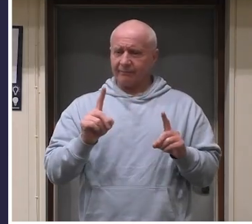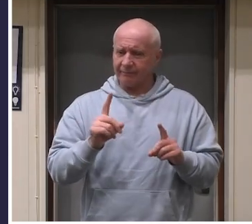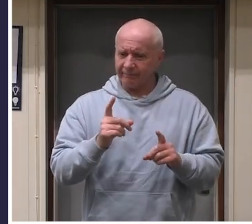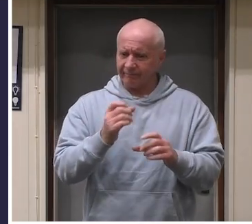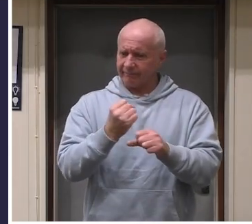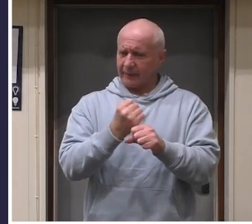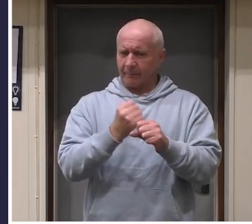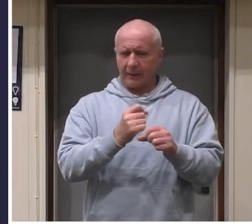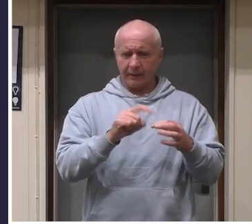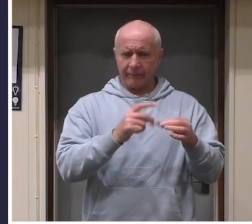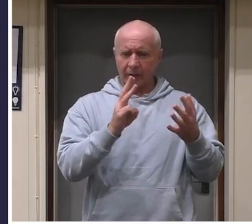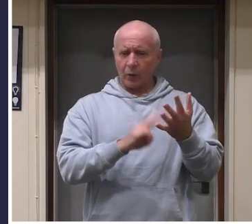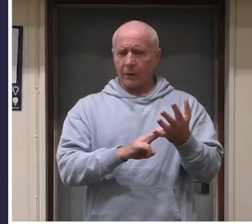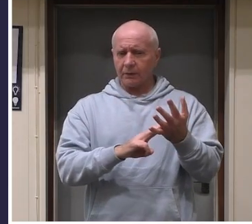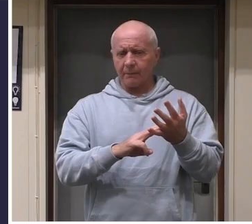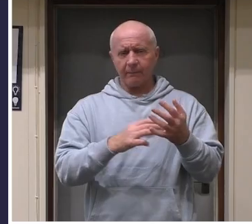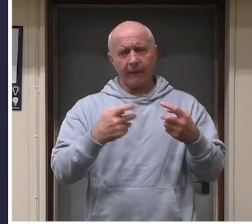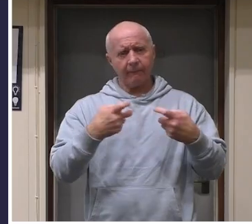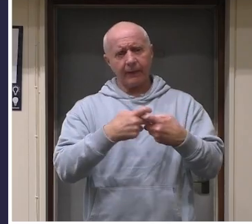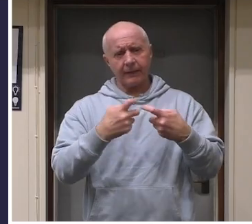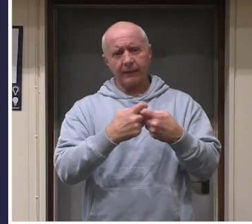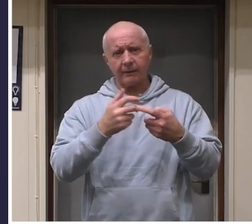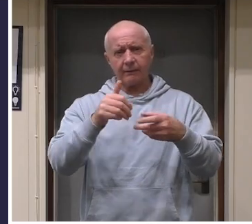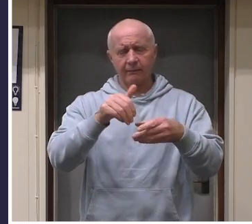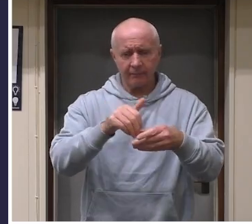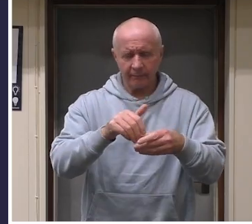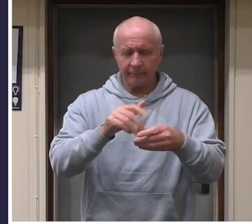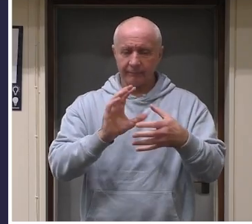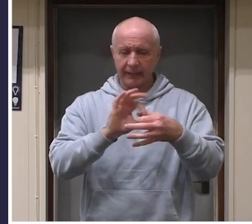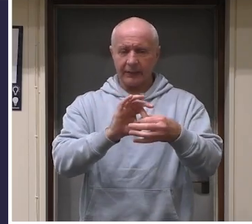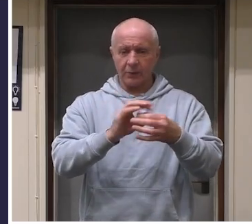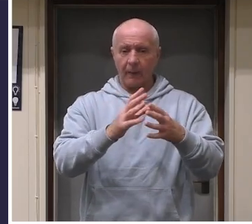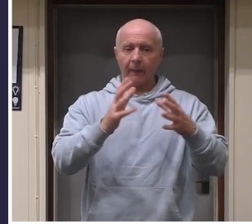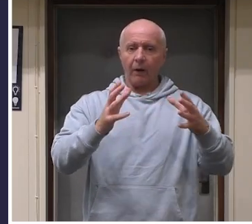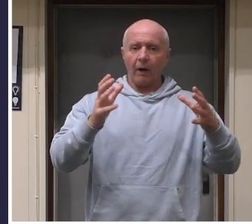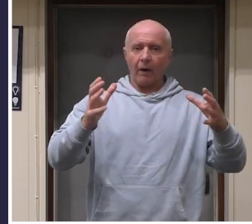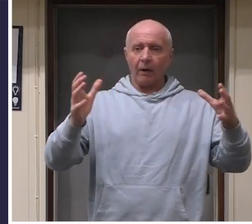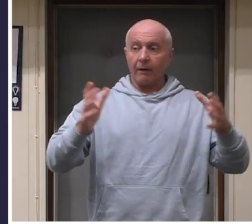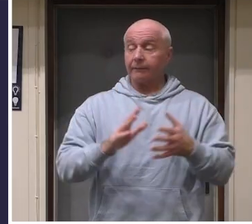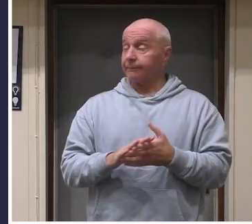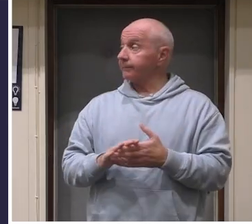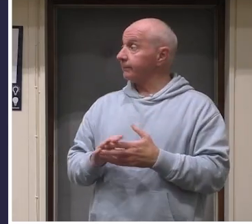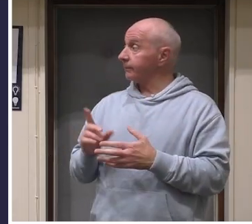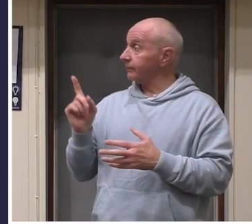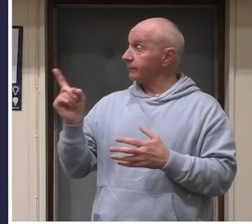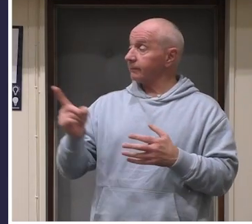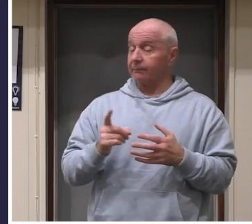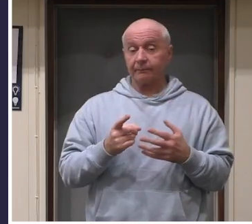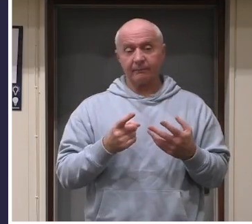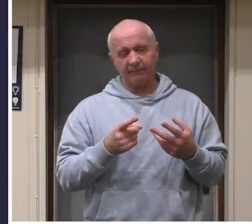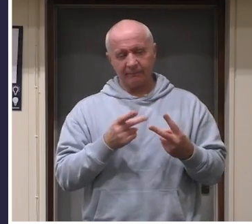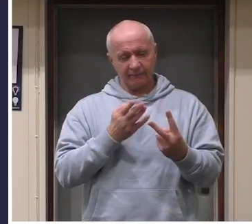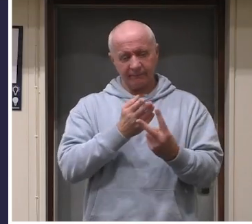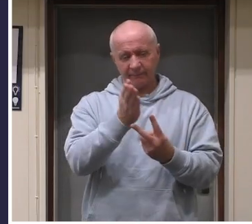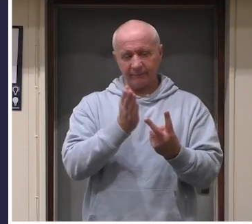quantum physics apparent in larger and larger objects? Right? This needs motivation. And there's a few different ways of doing this. I'll do this in two ways. The